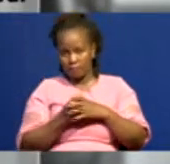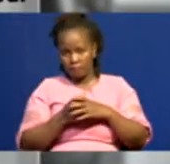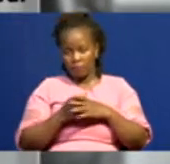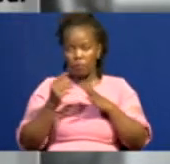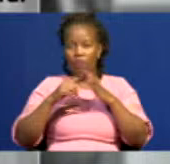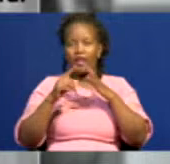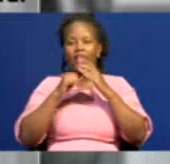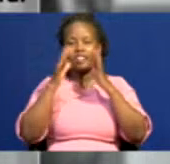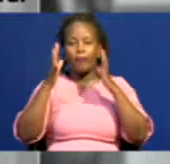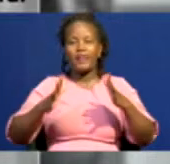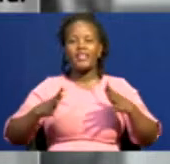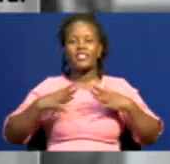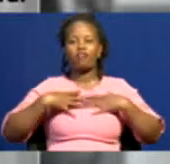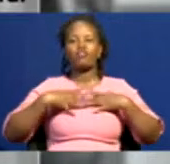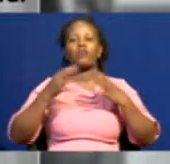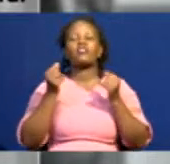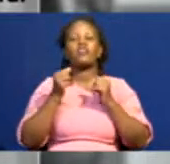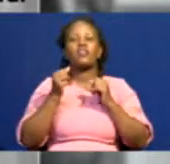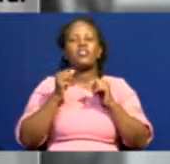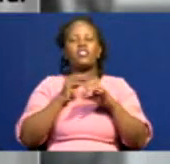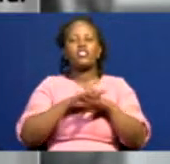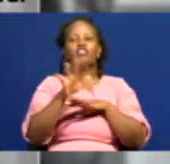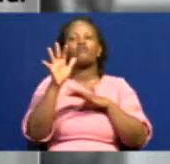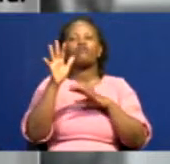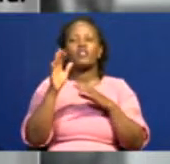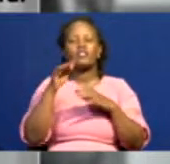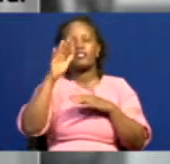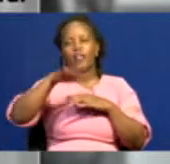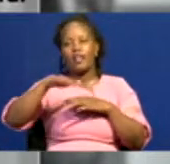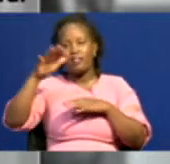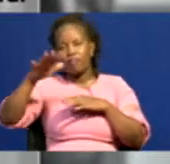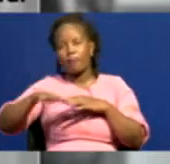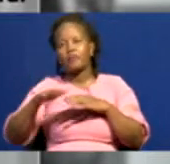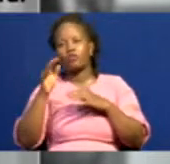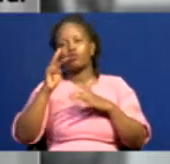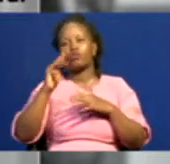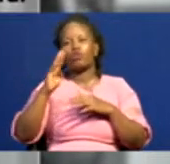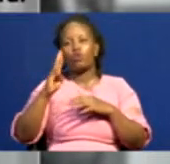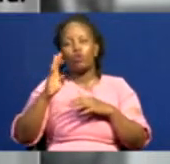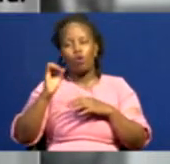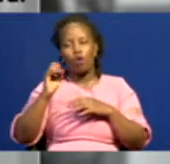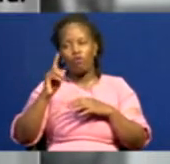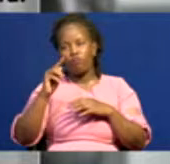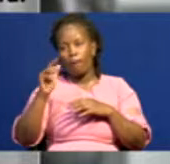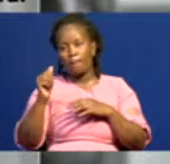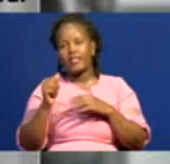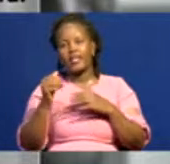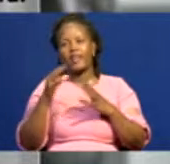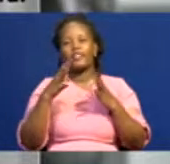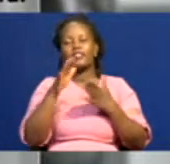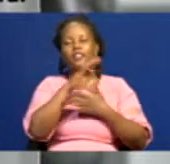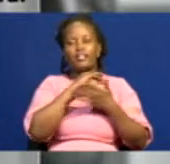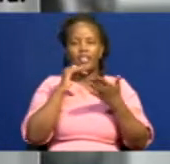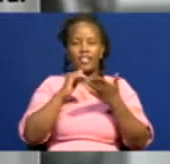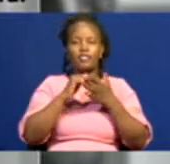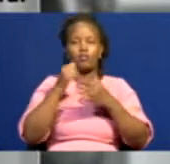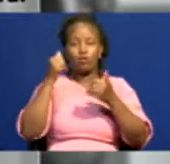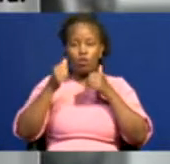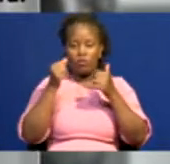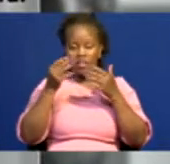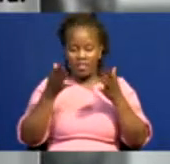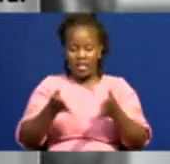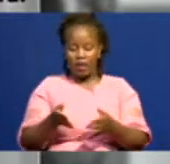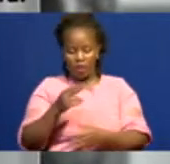also influenced the upgrading and refurbishing of Mbita Health Center, now renamed Suba County Referral Hospital,